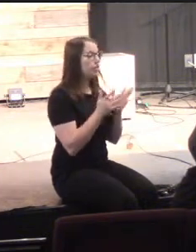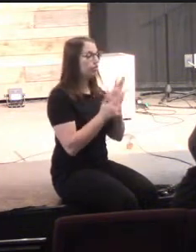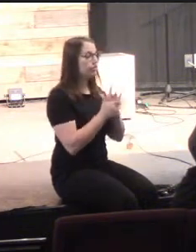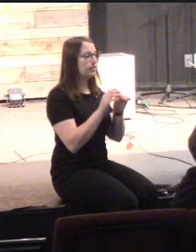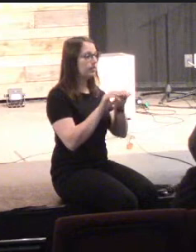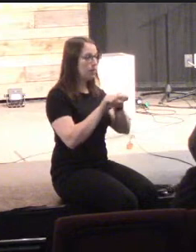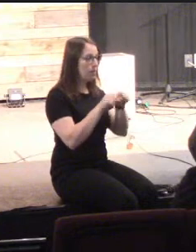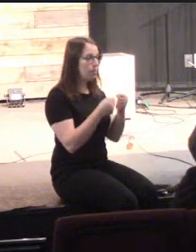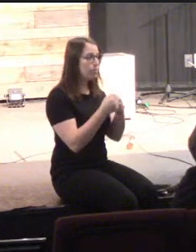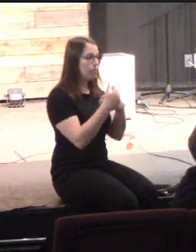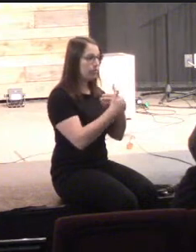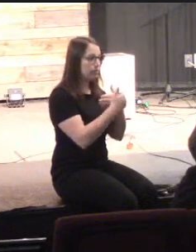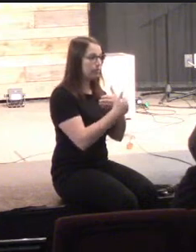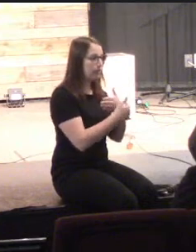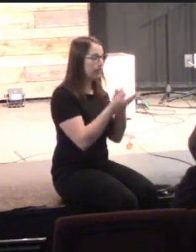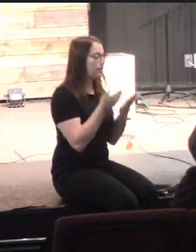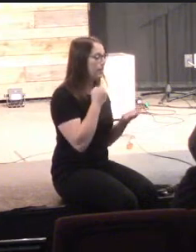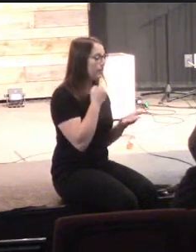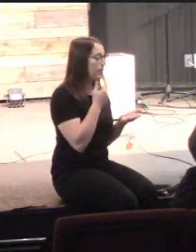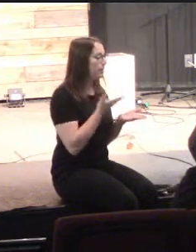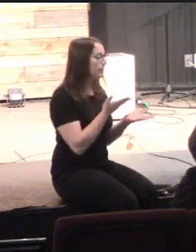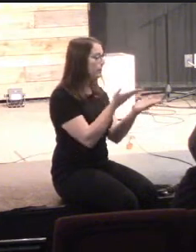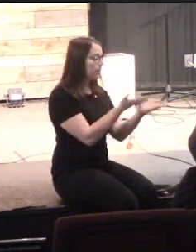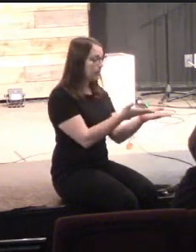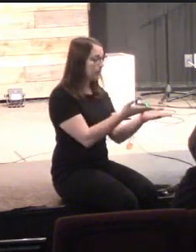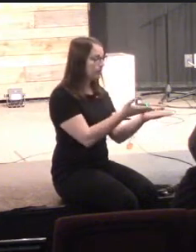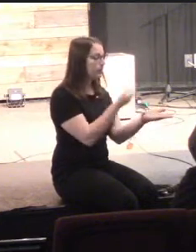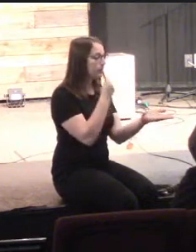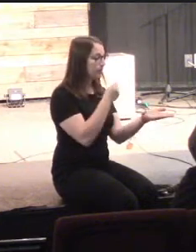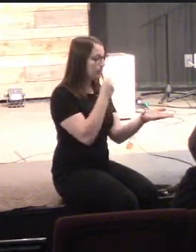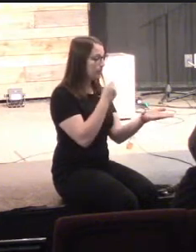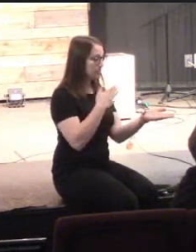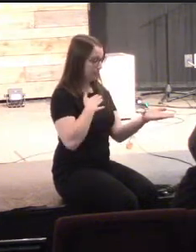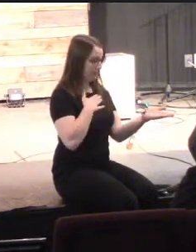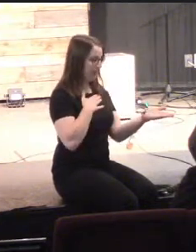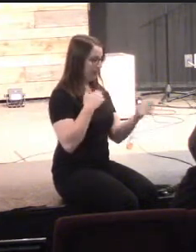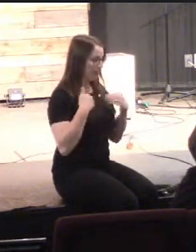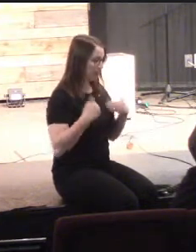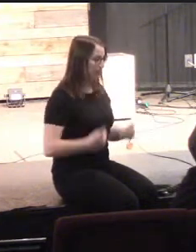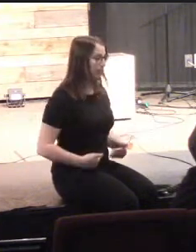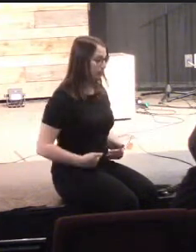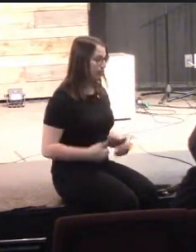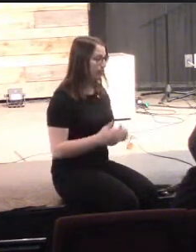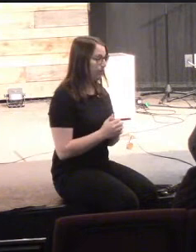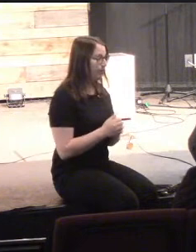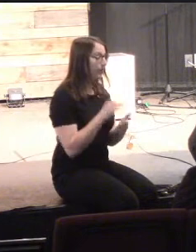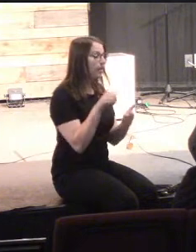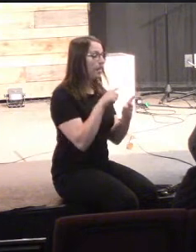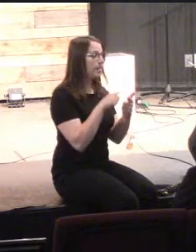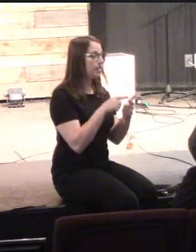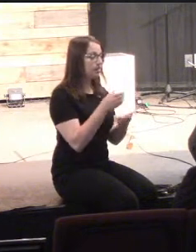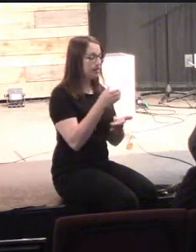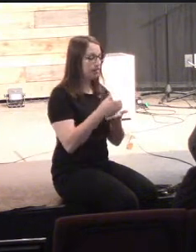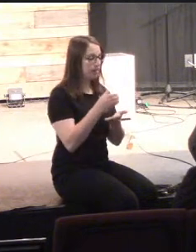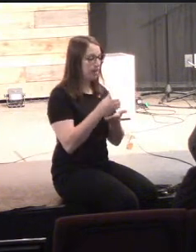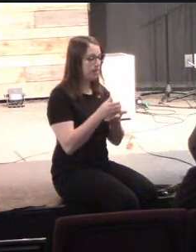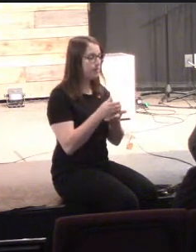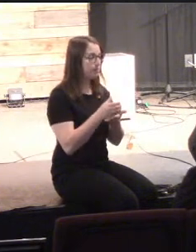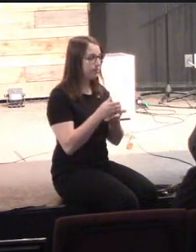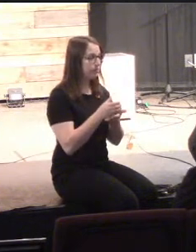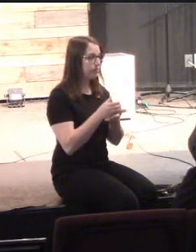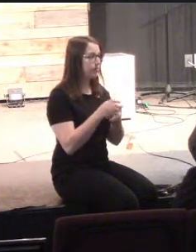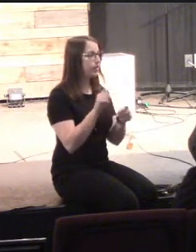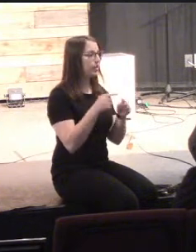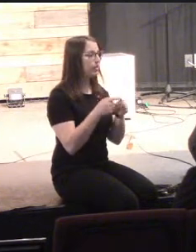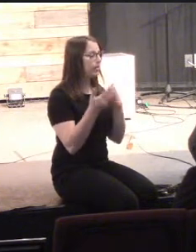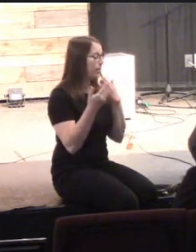it to his disciples, saying, take and eat, this is my body. Then he took a cup, and when he had given